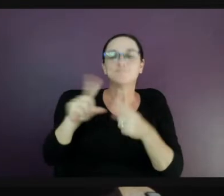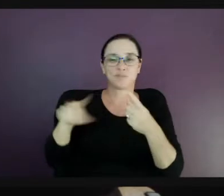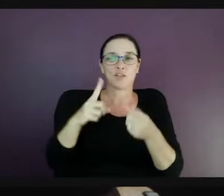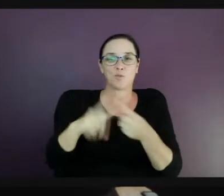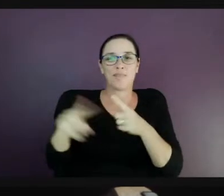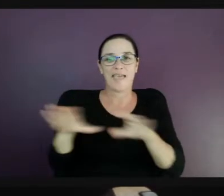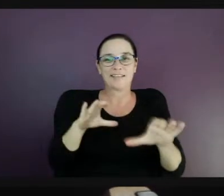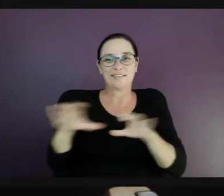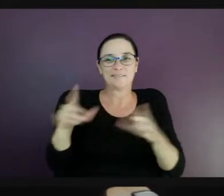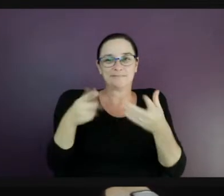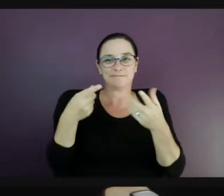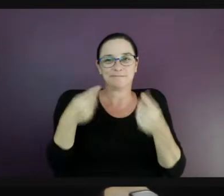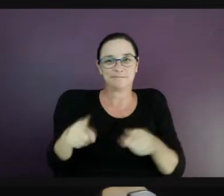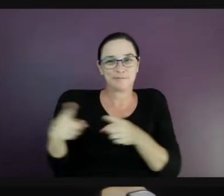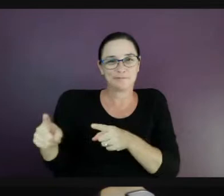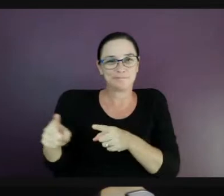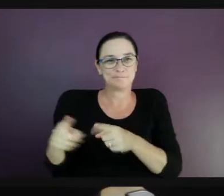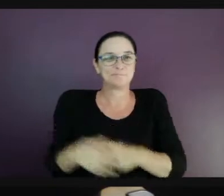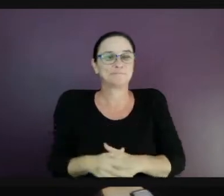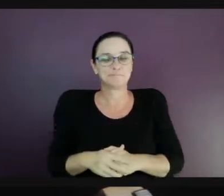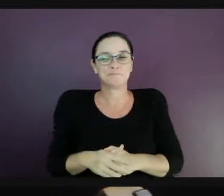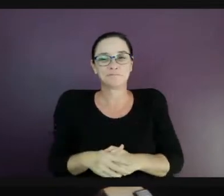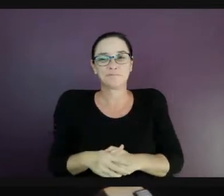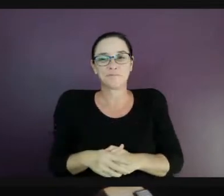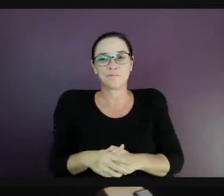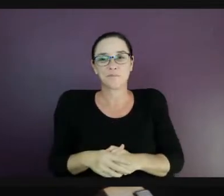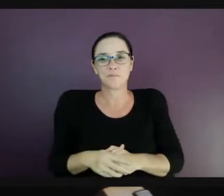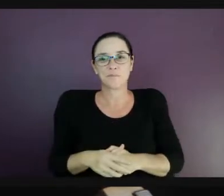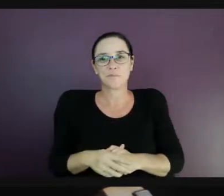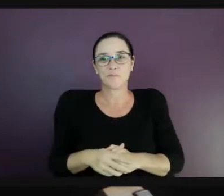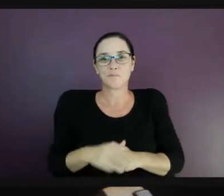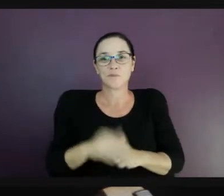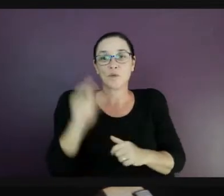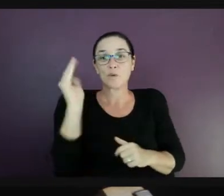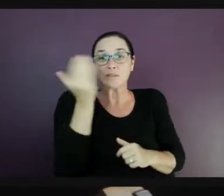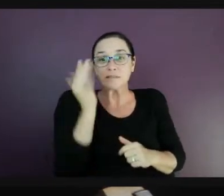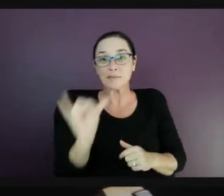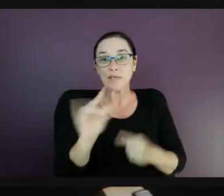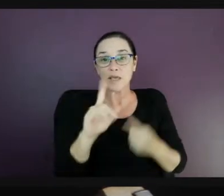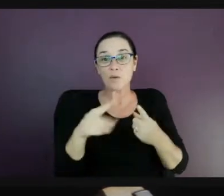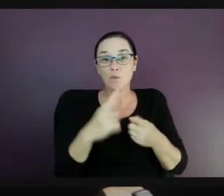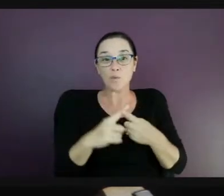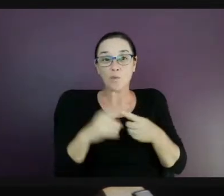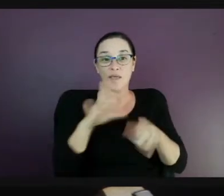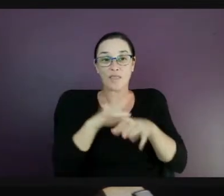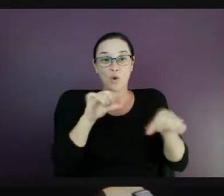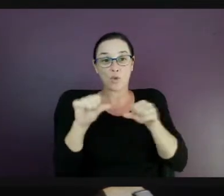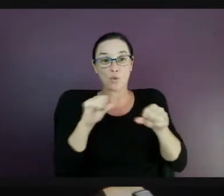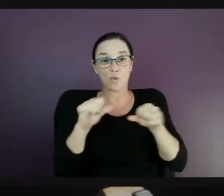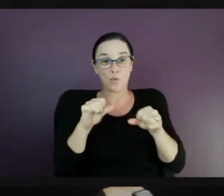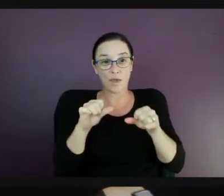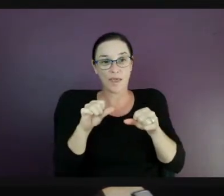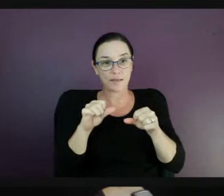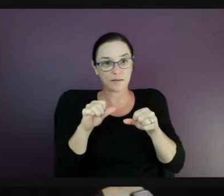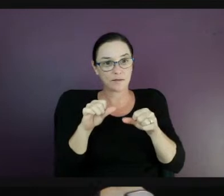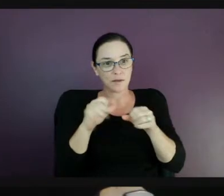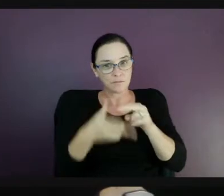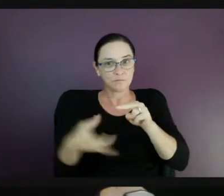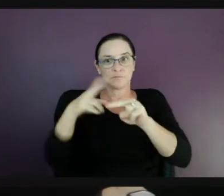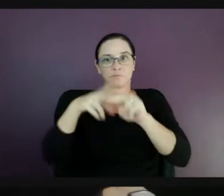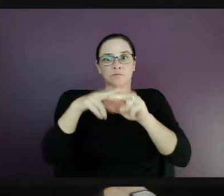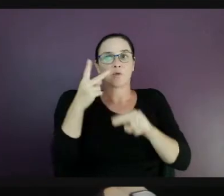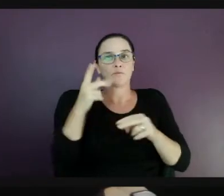right there at fifth. So it seems like once the earthquake swarm begins, we see the